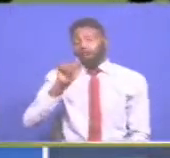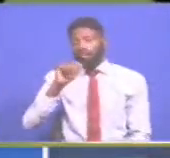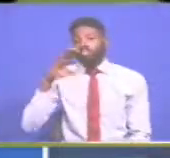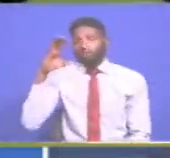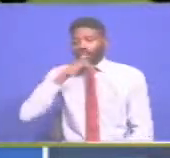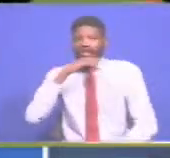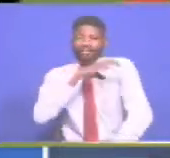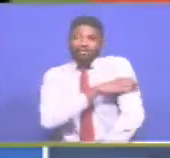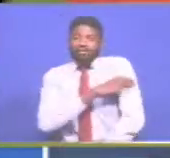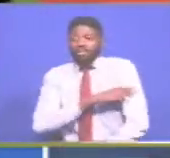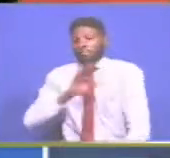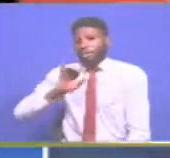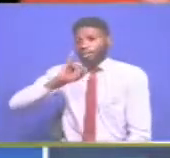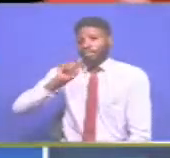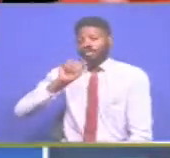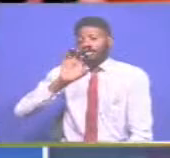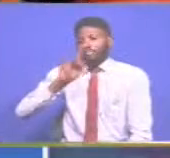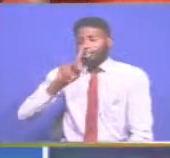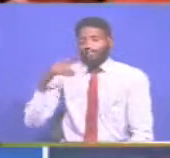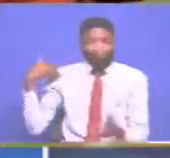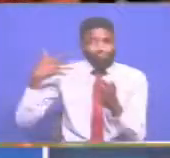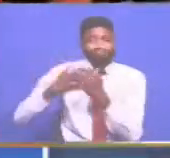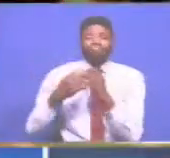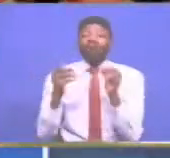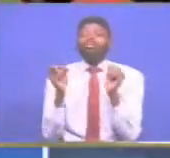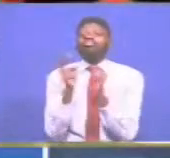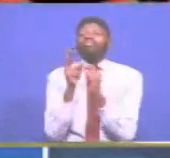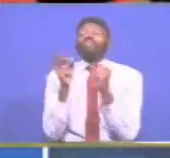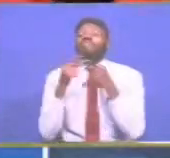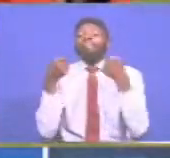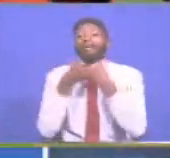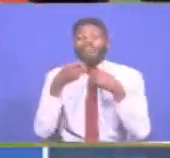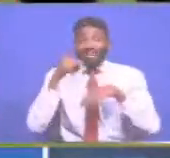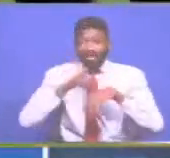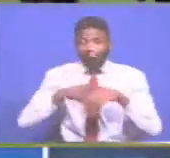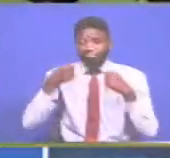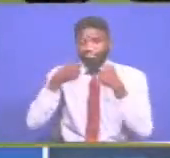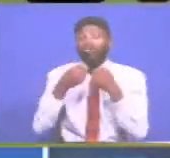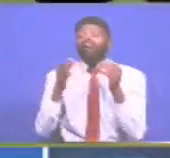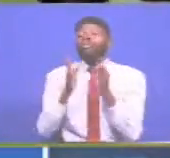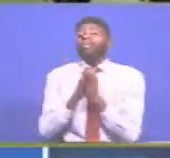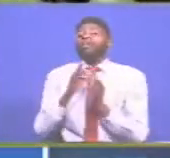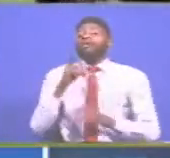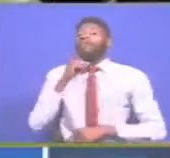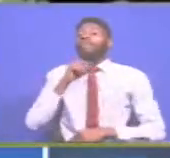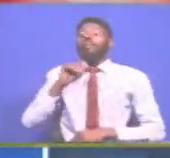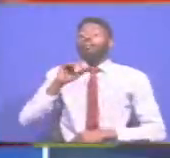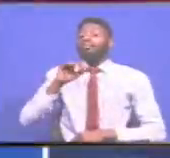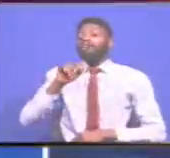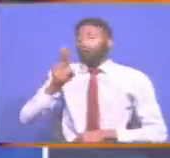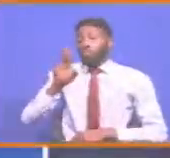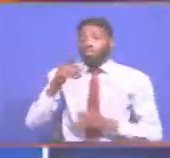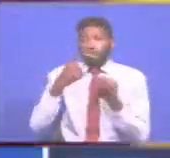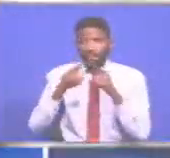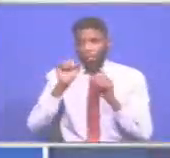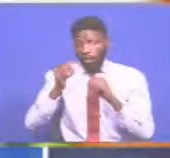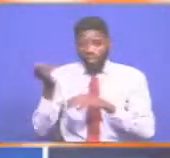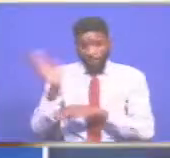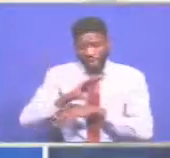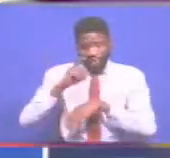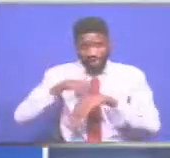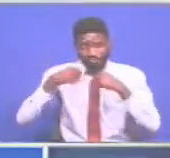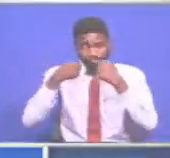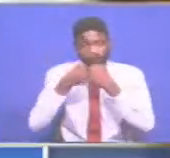for the 12th successive match when Villa take on Manchester United at Villa Park, but he could return for the fixture with Everton on